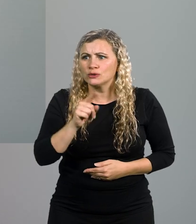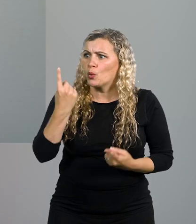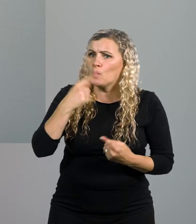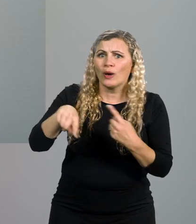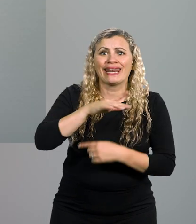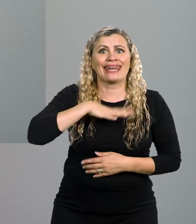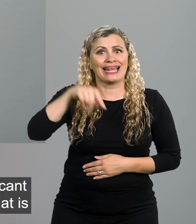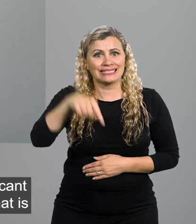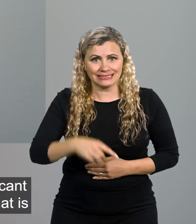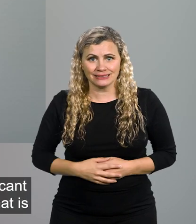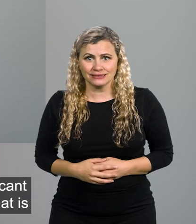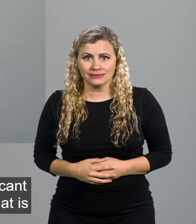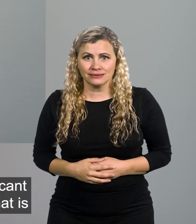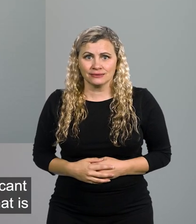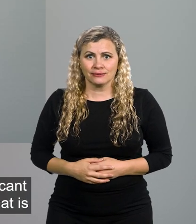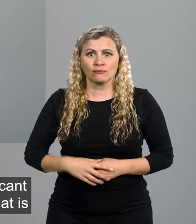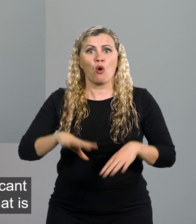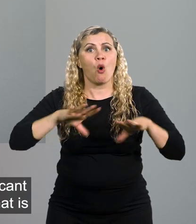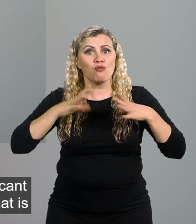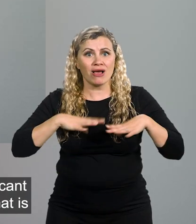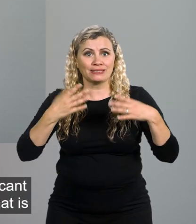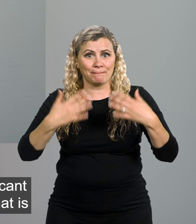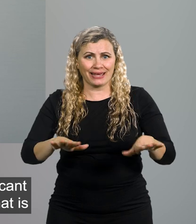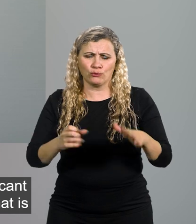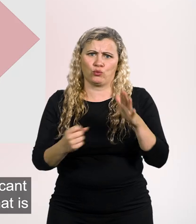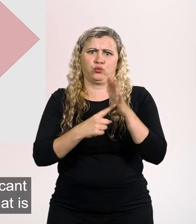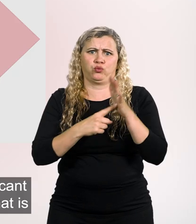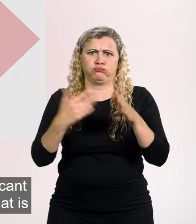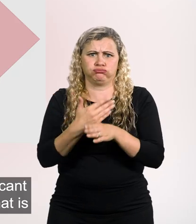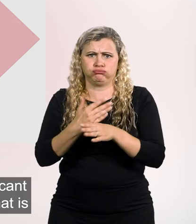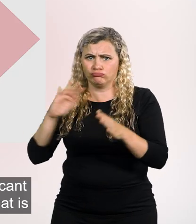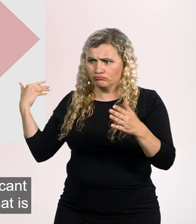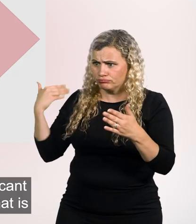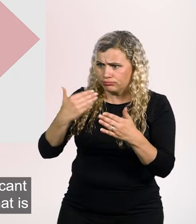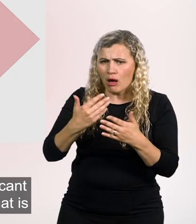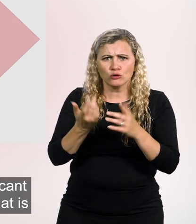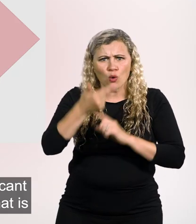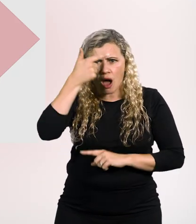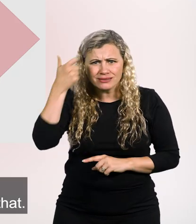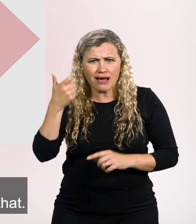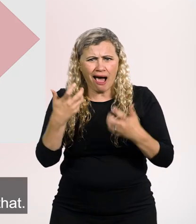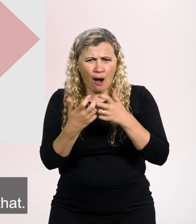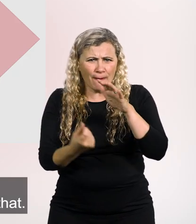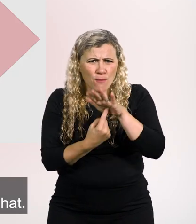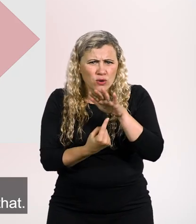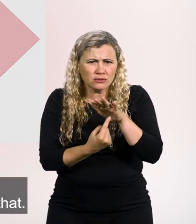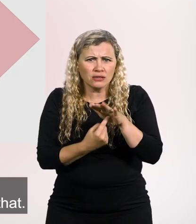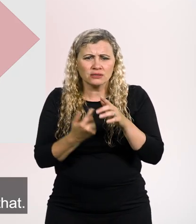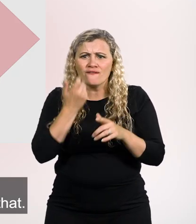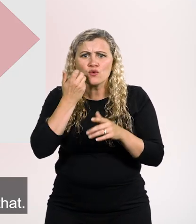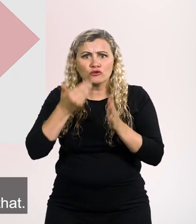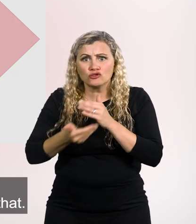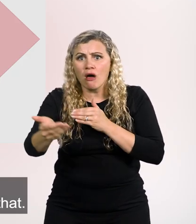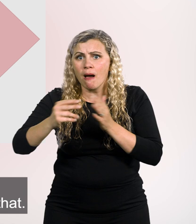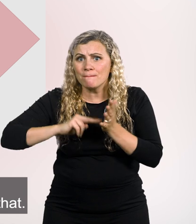them we've already undertaken significant engagement work to understand what is important to you for